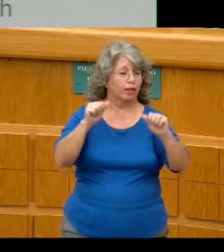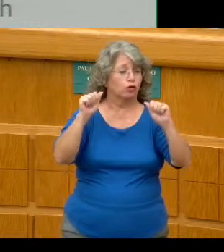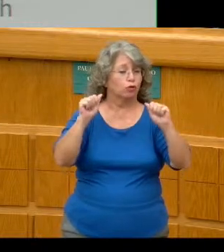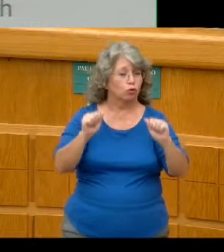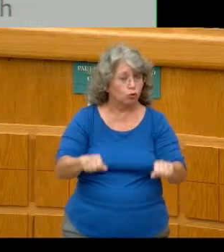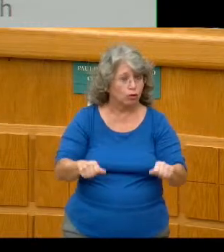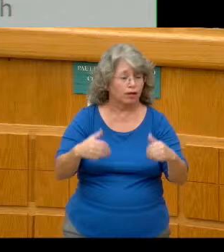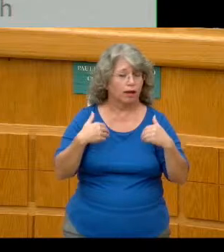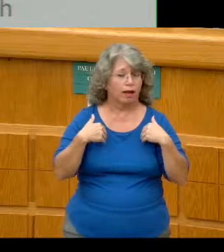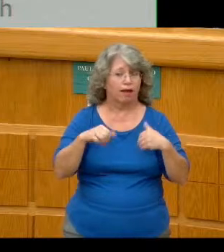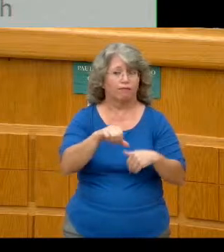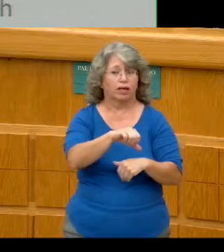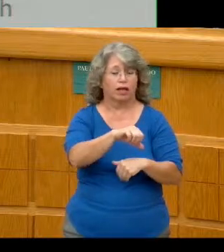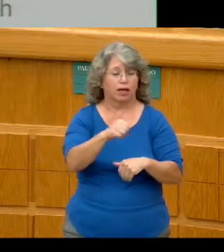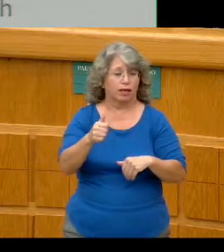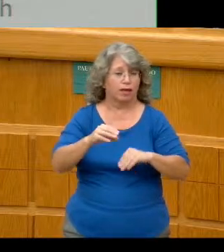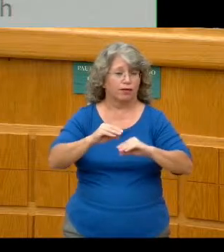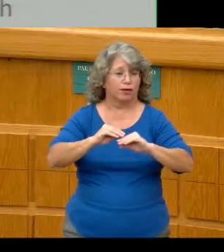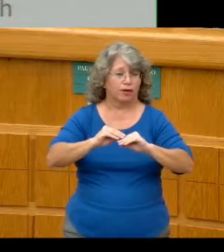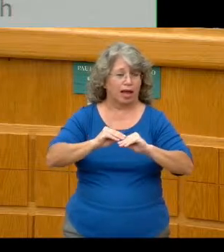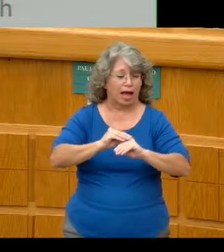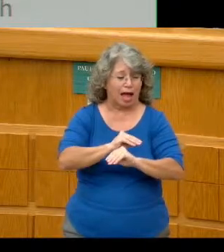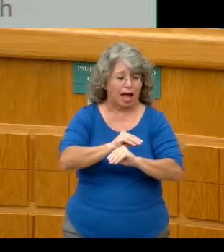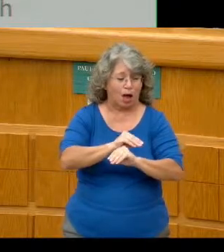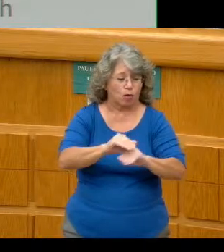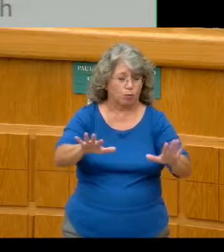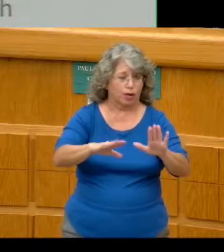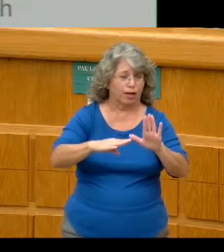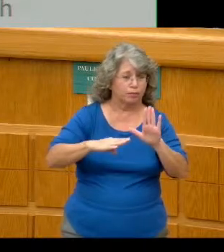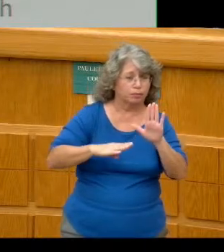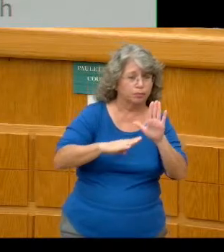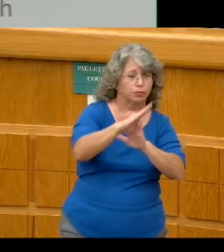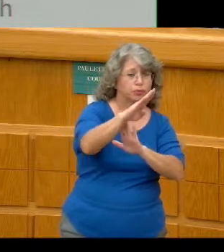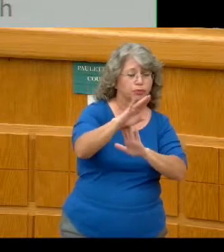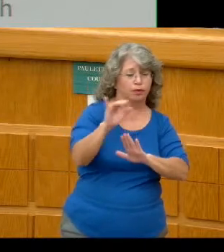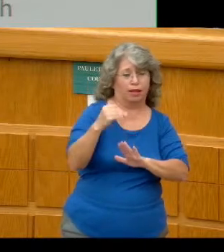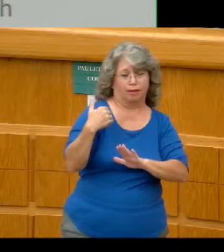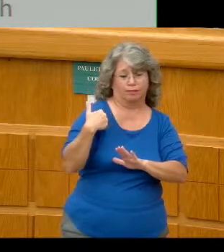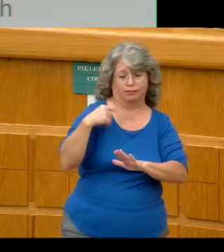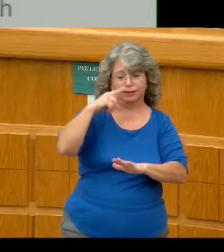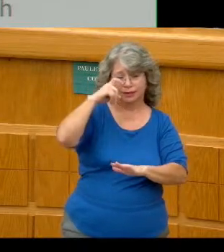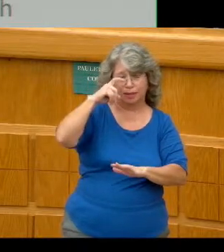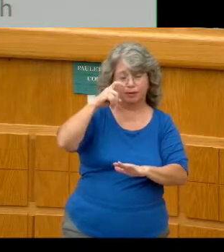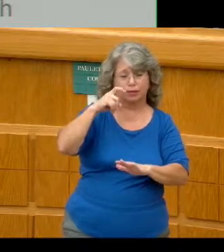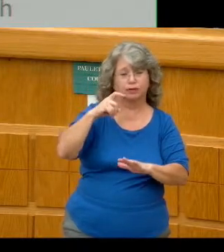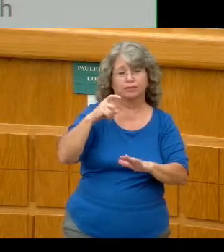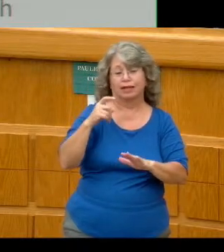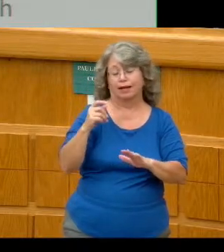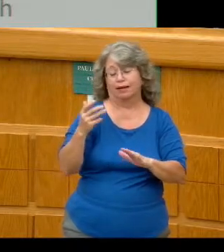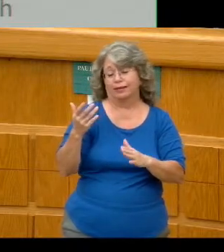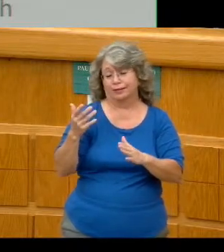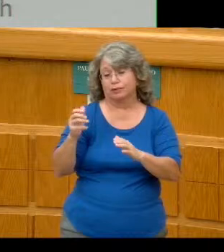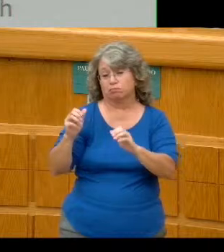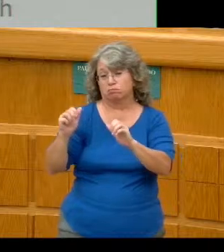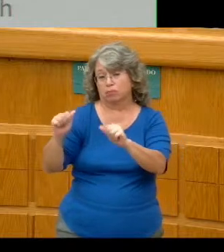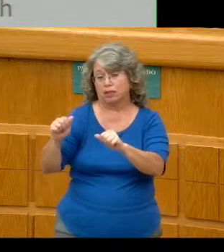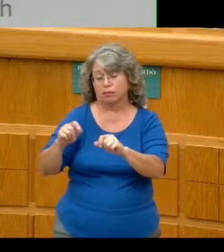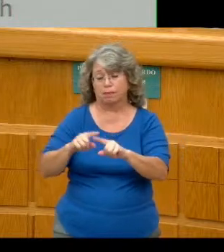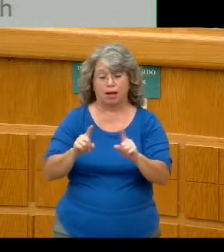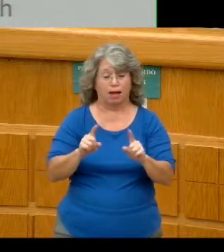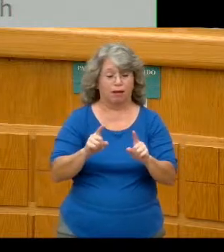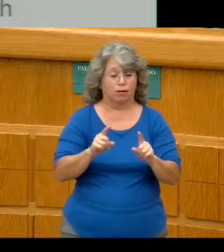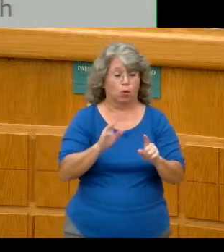another outbreak like the one we had over the summer. It's not out of the realm of possibility. How probable is it is up to